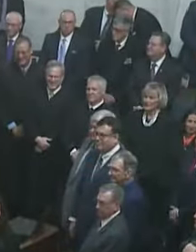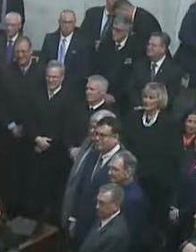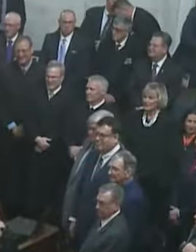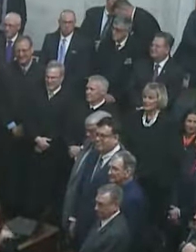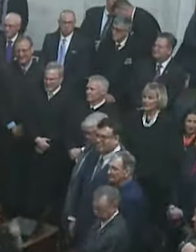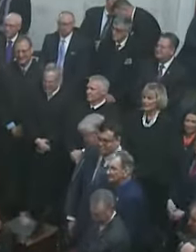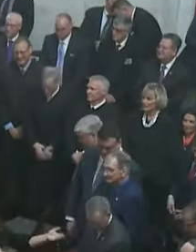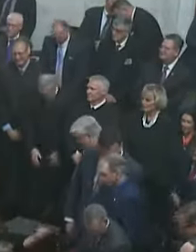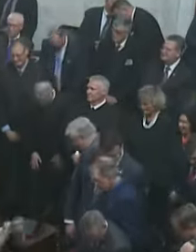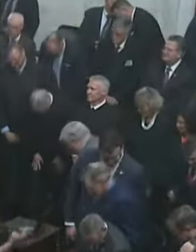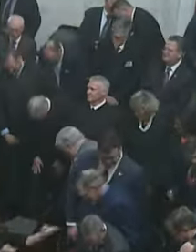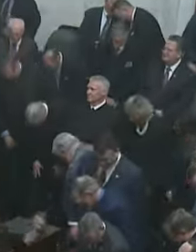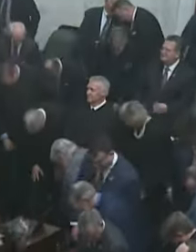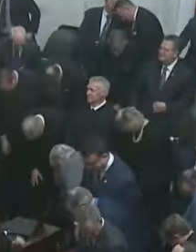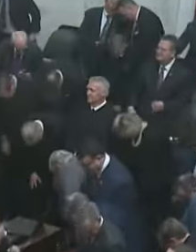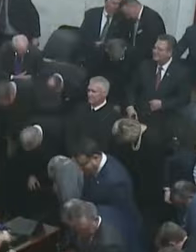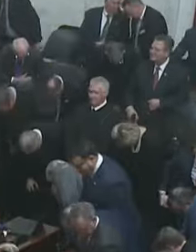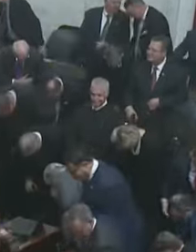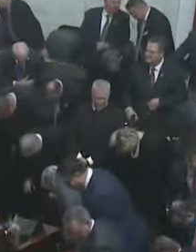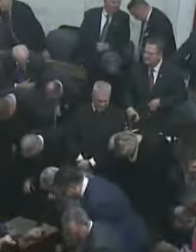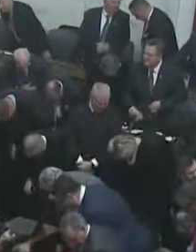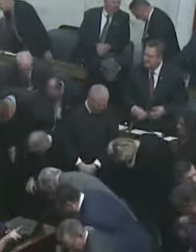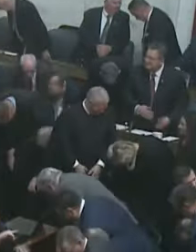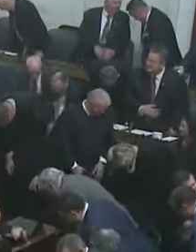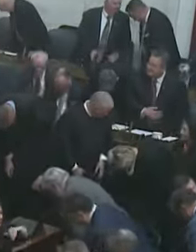Okay, sit down. Y'all look like you're getting tired.